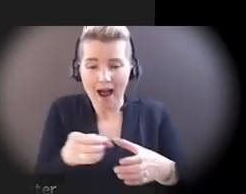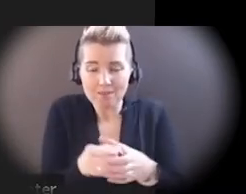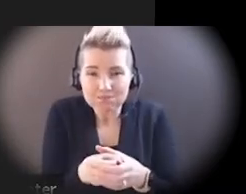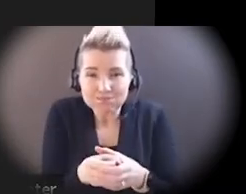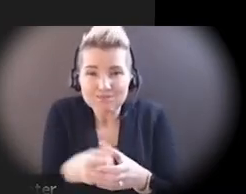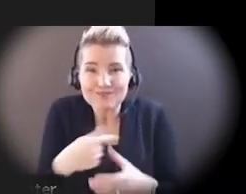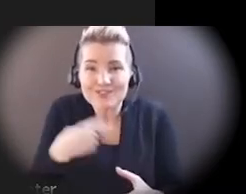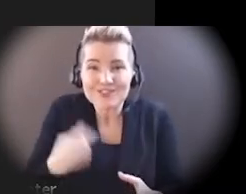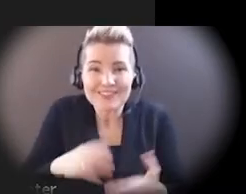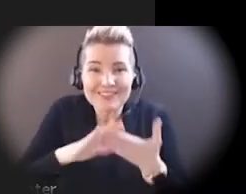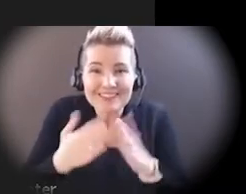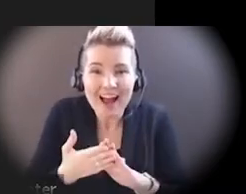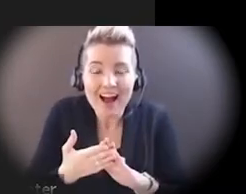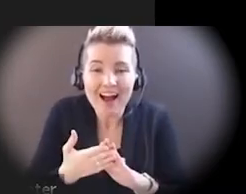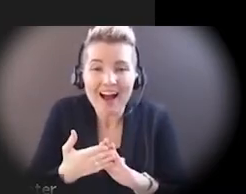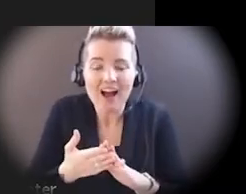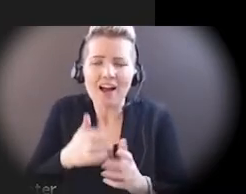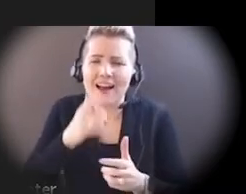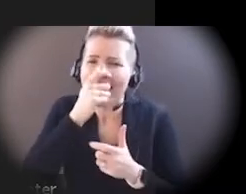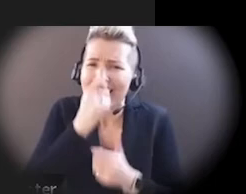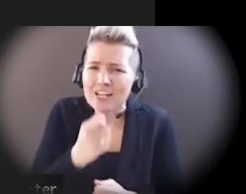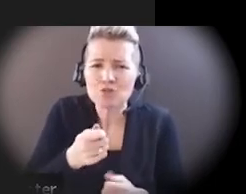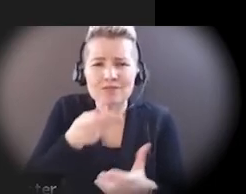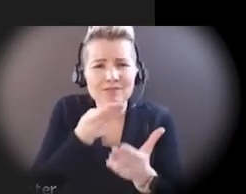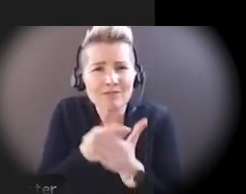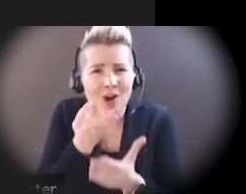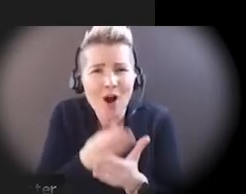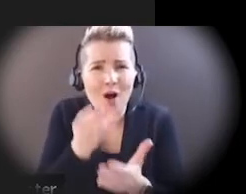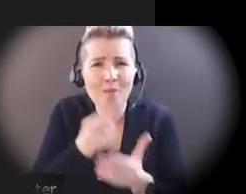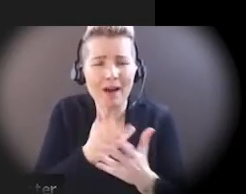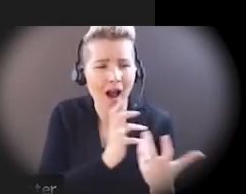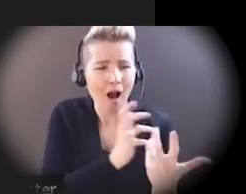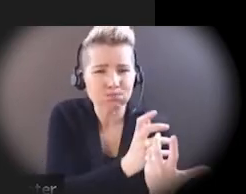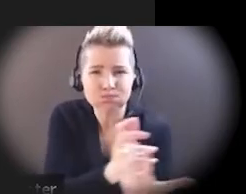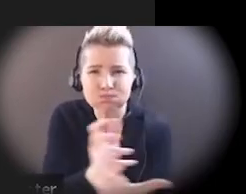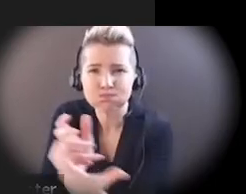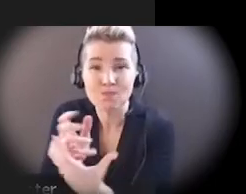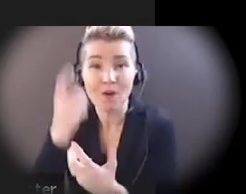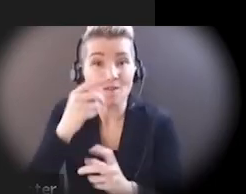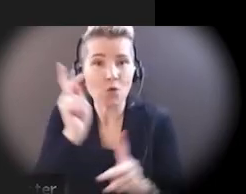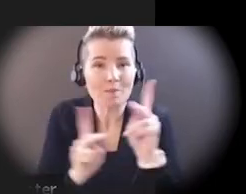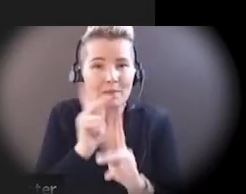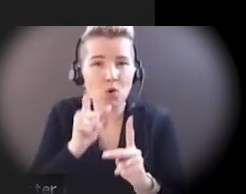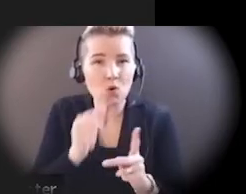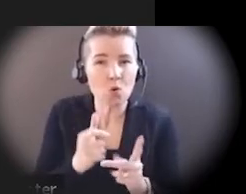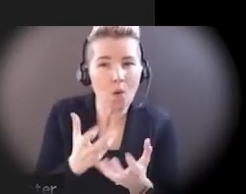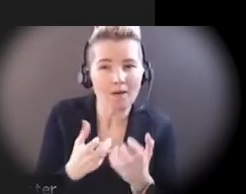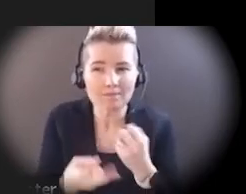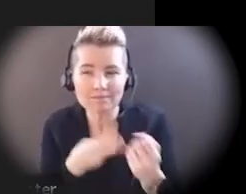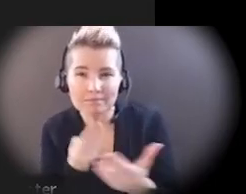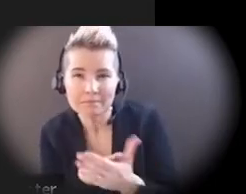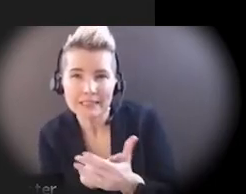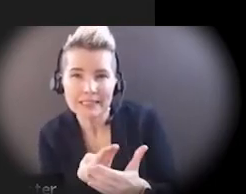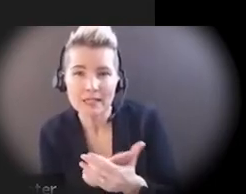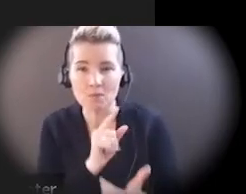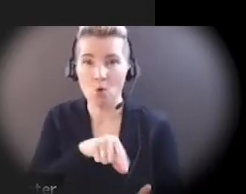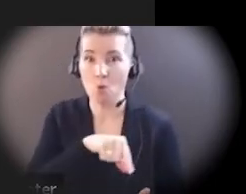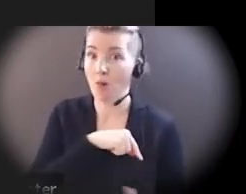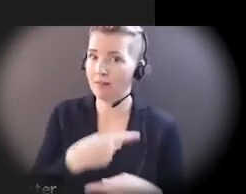is unsurpassed, catering as it does to the needs of the frugal and quality-conscious Chinatown shoppers.